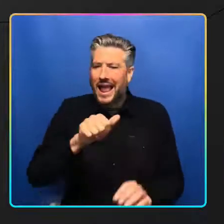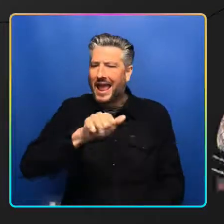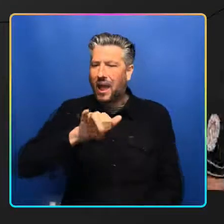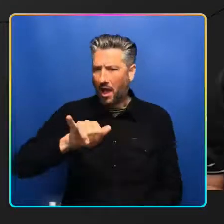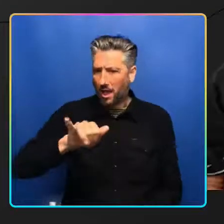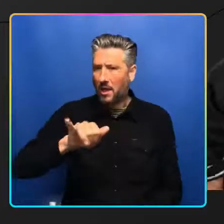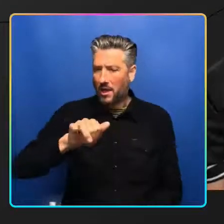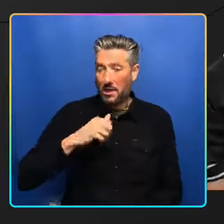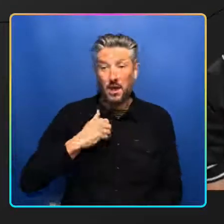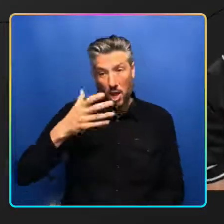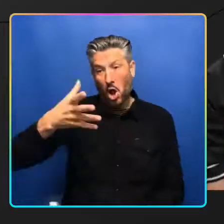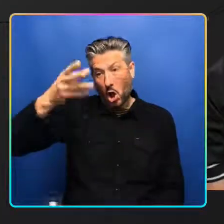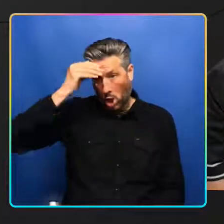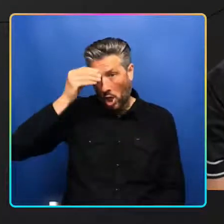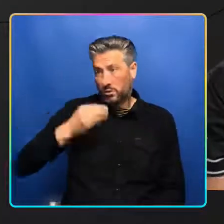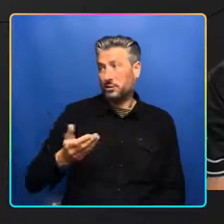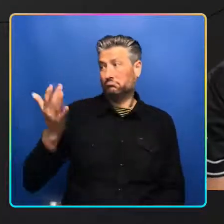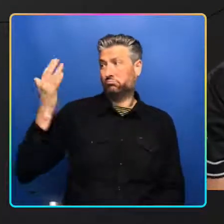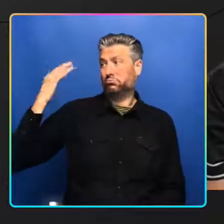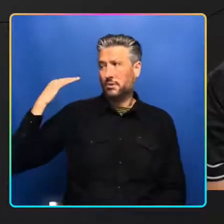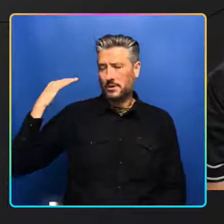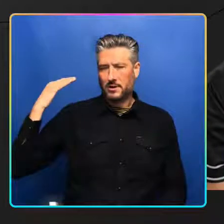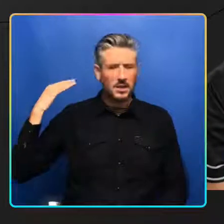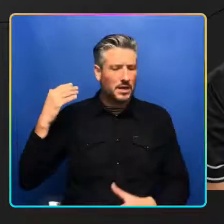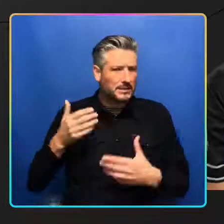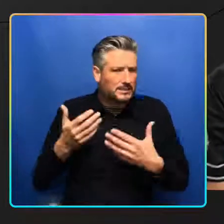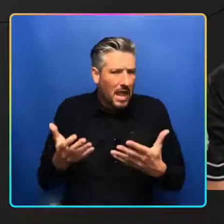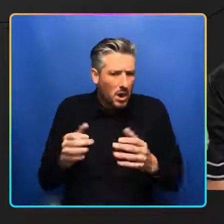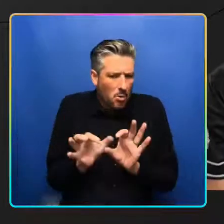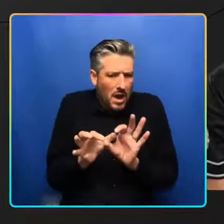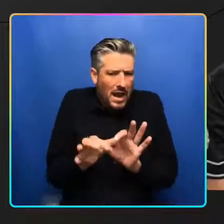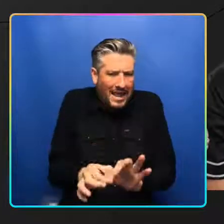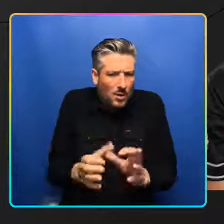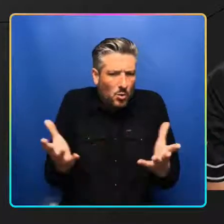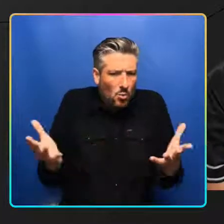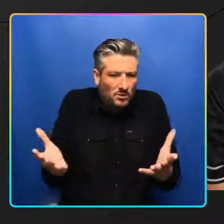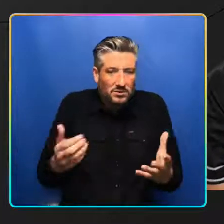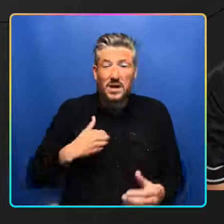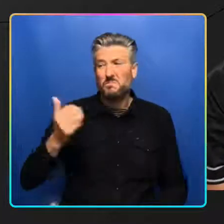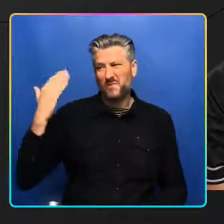in academia, and I would like to know a bit more about that.